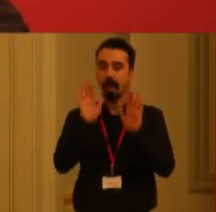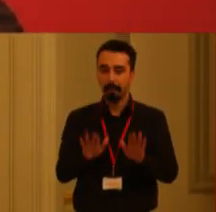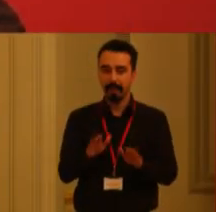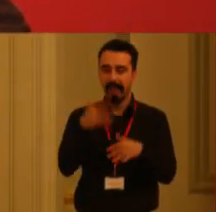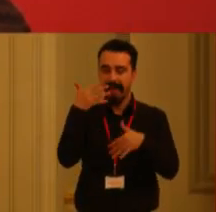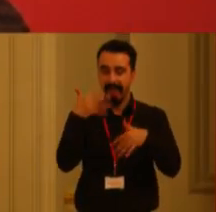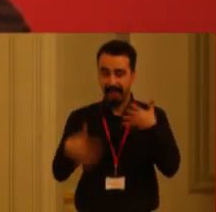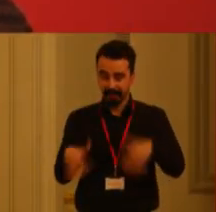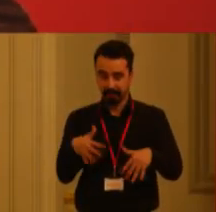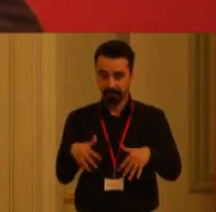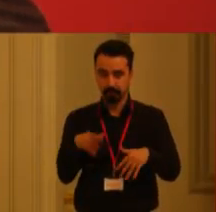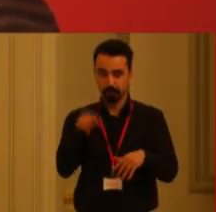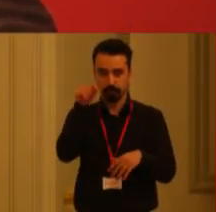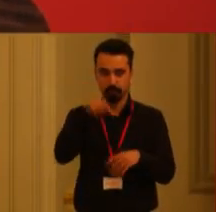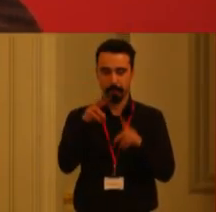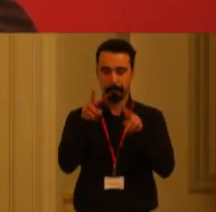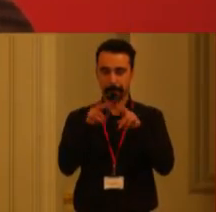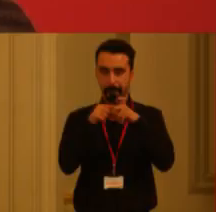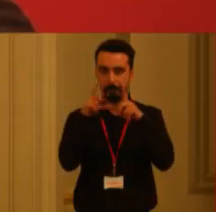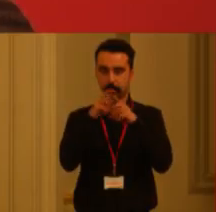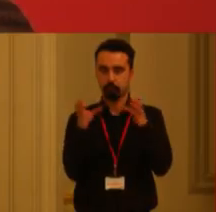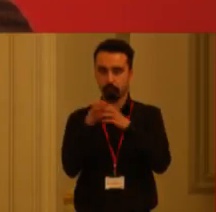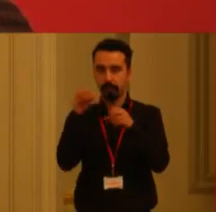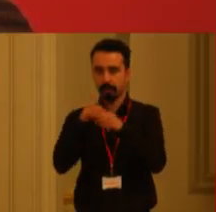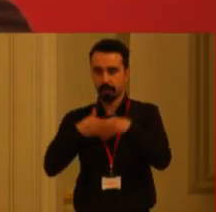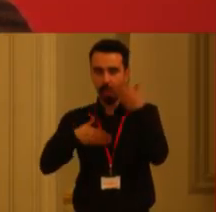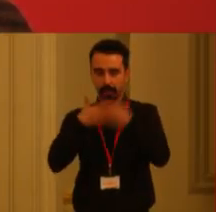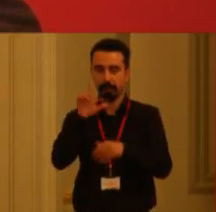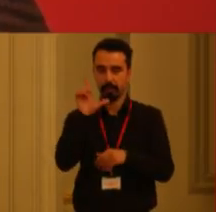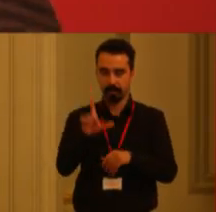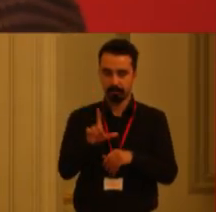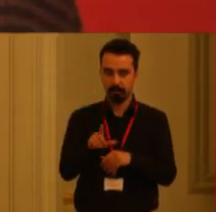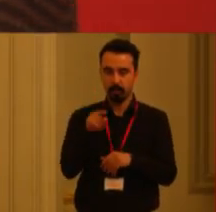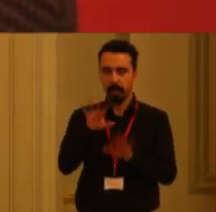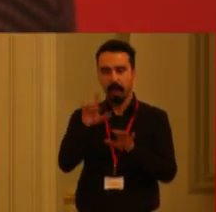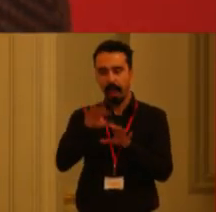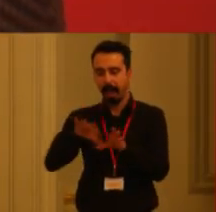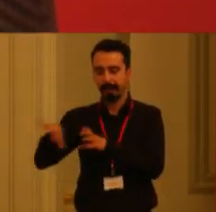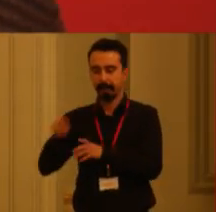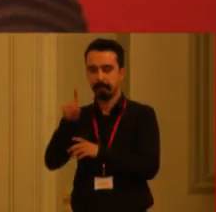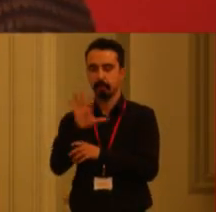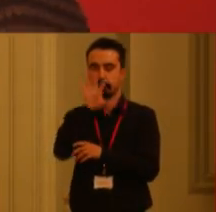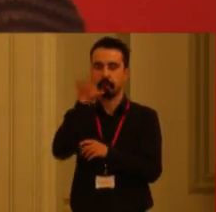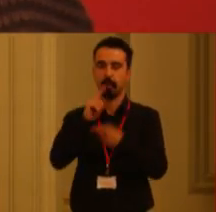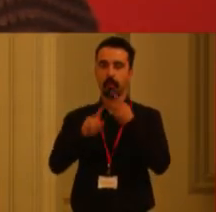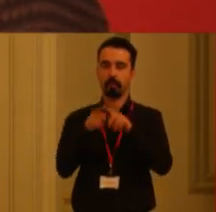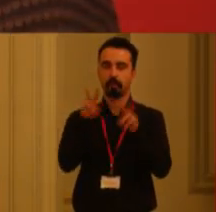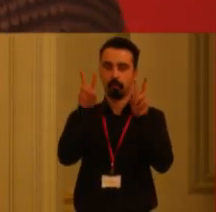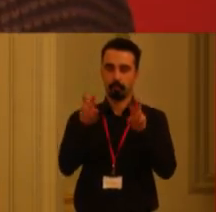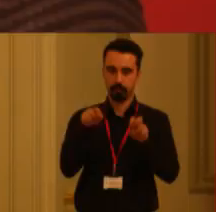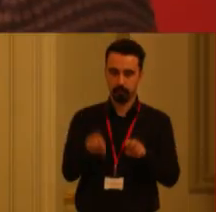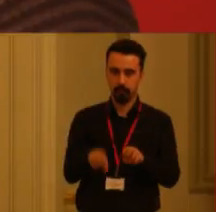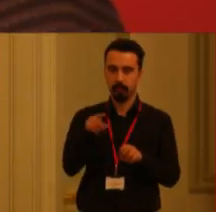not discussed that, but there are the disabled. They are also to be included in the NEET group. That's